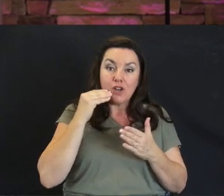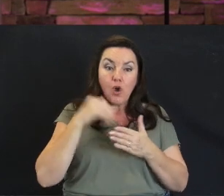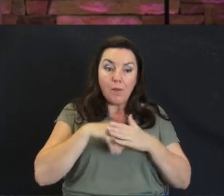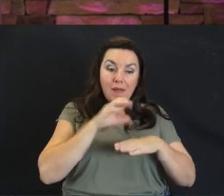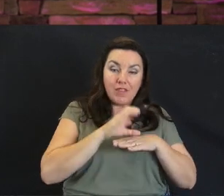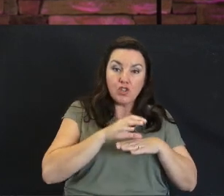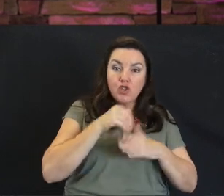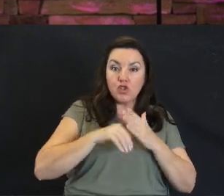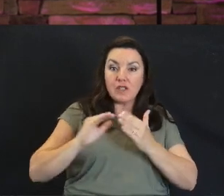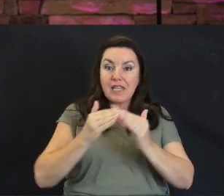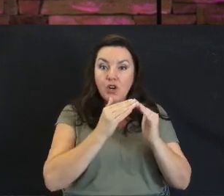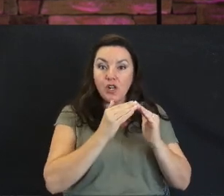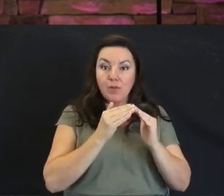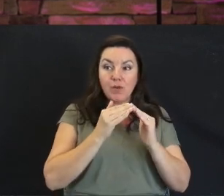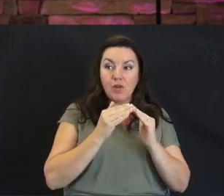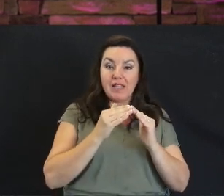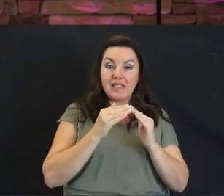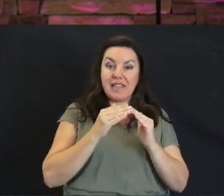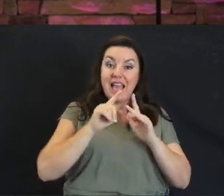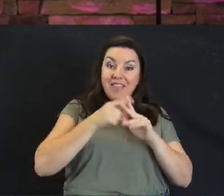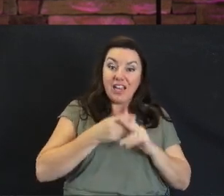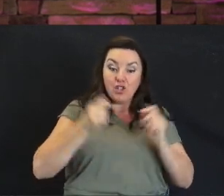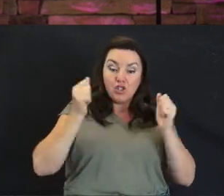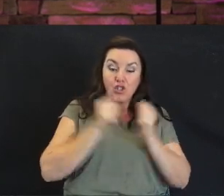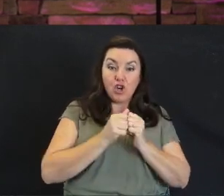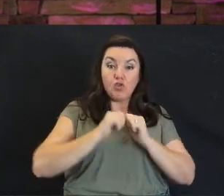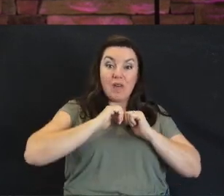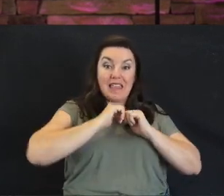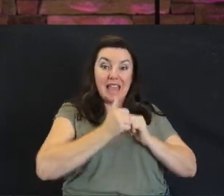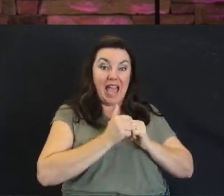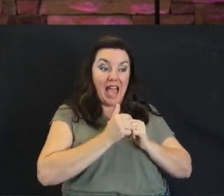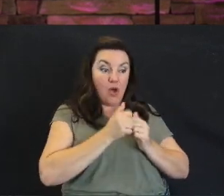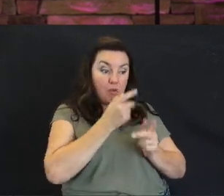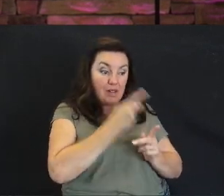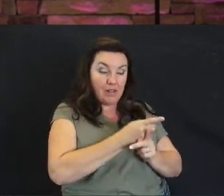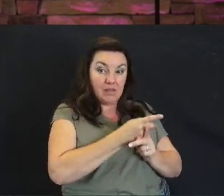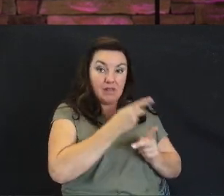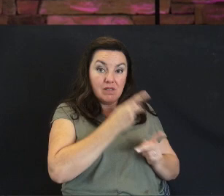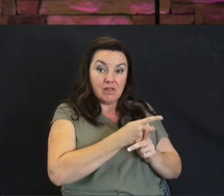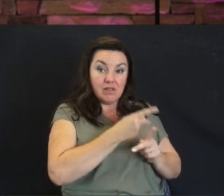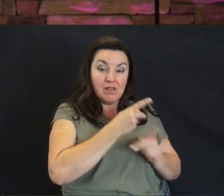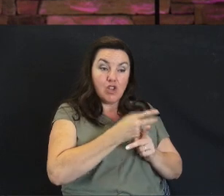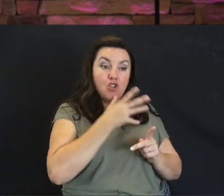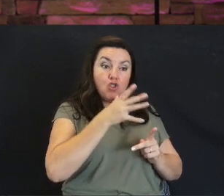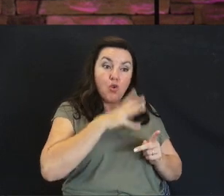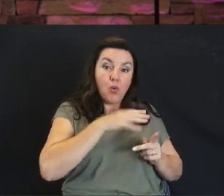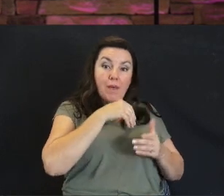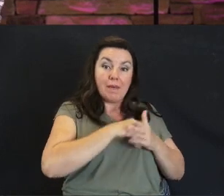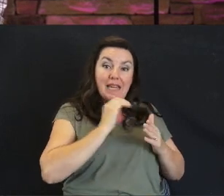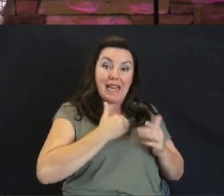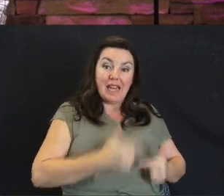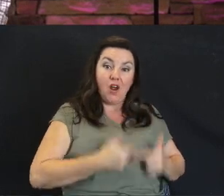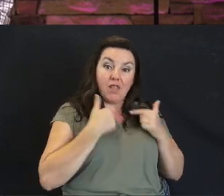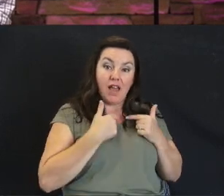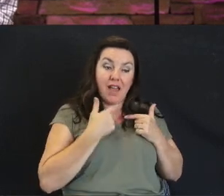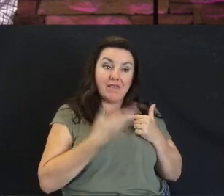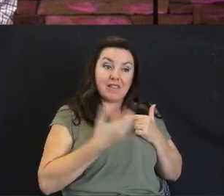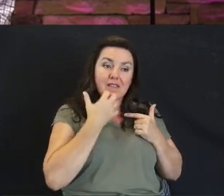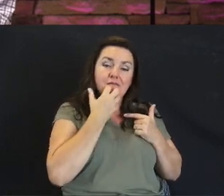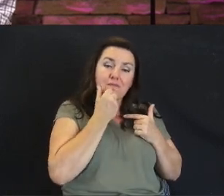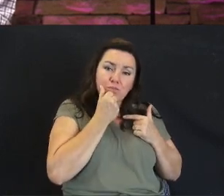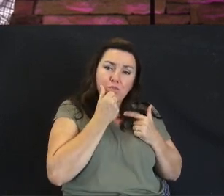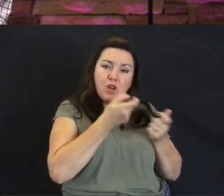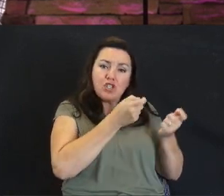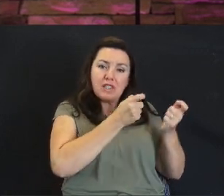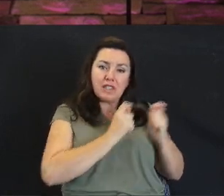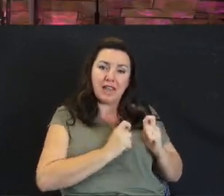And in our communities And that starts with How we treat The women That God has put Into our lives Those precious gifts